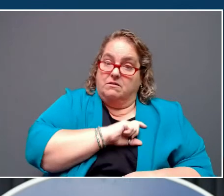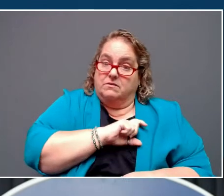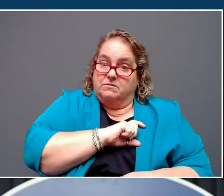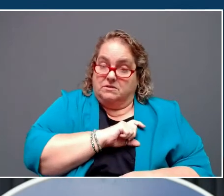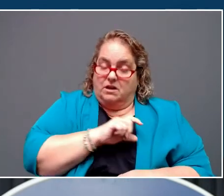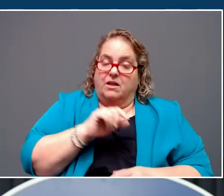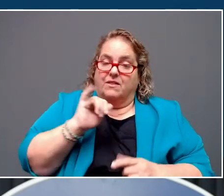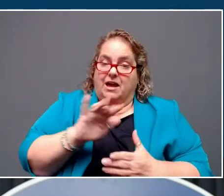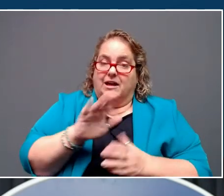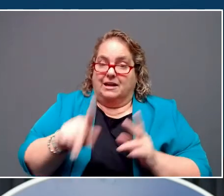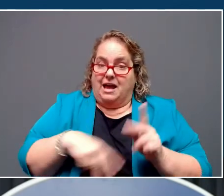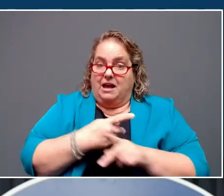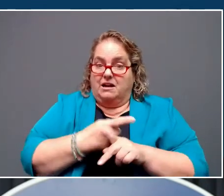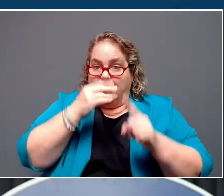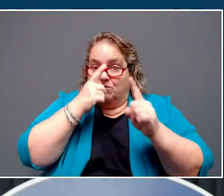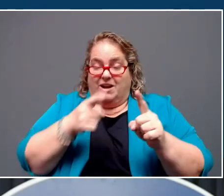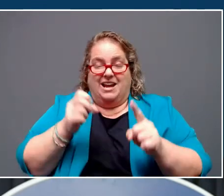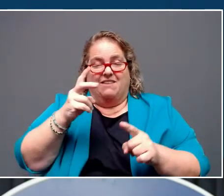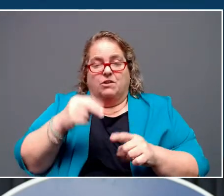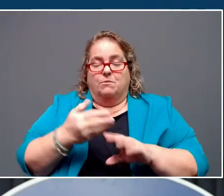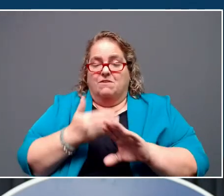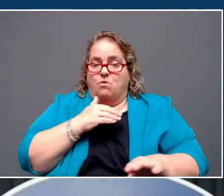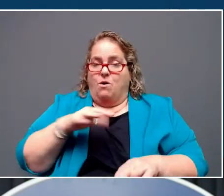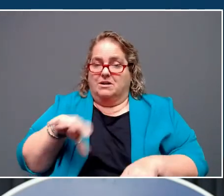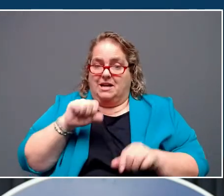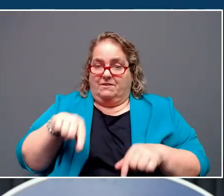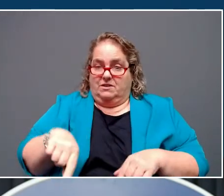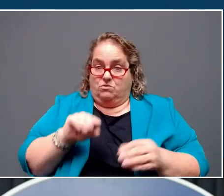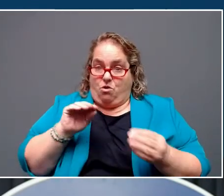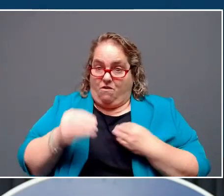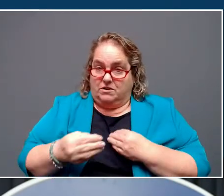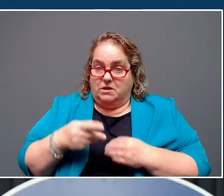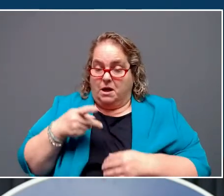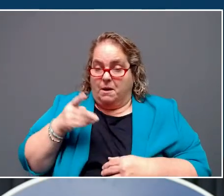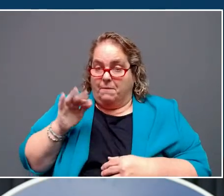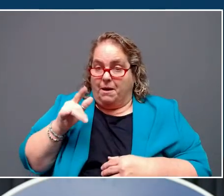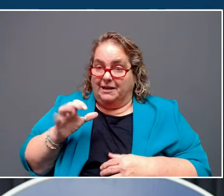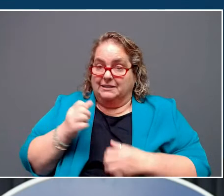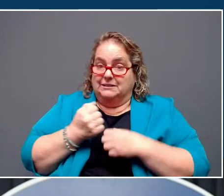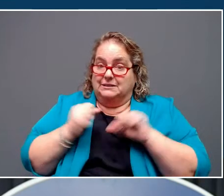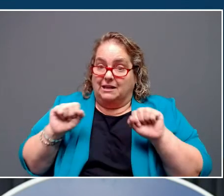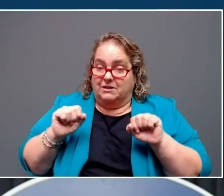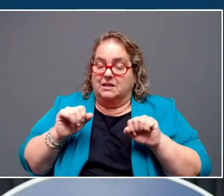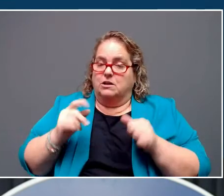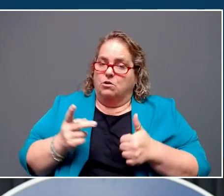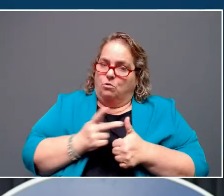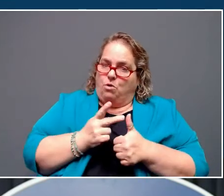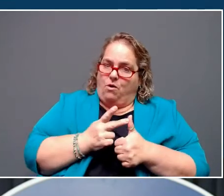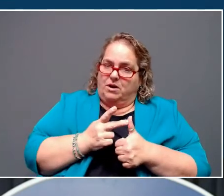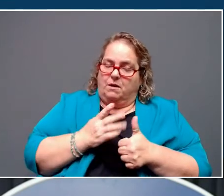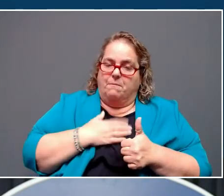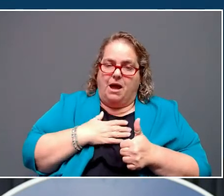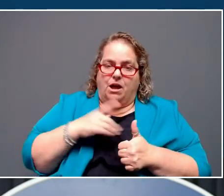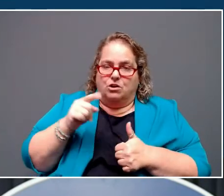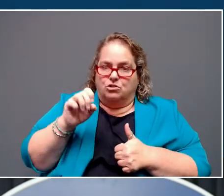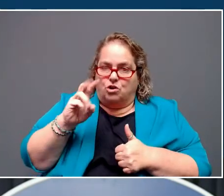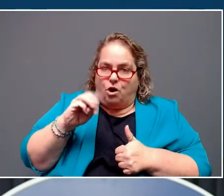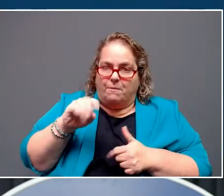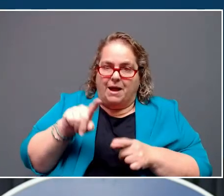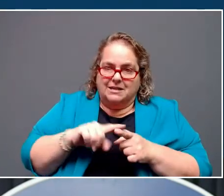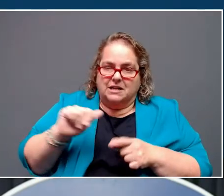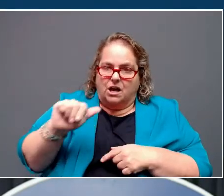office, public safety was a priority in my term as Attorney General. And we